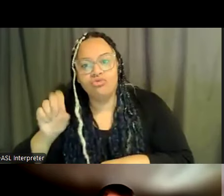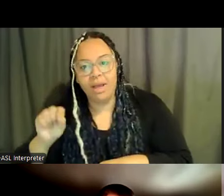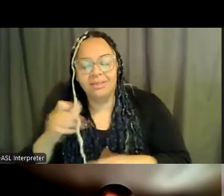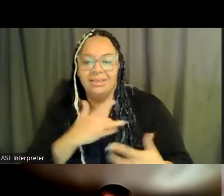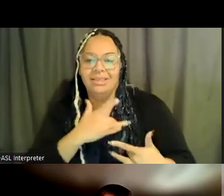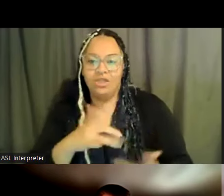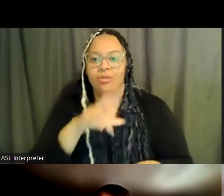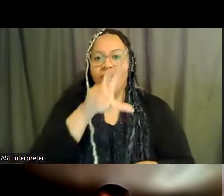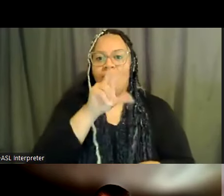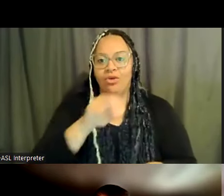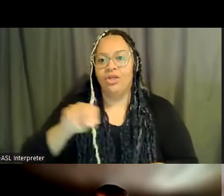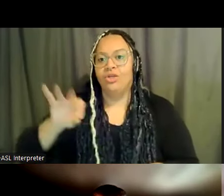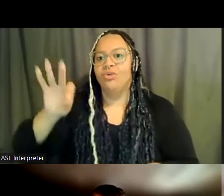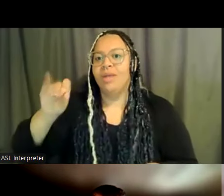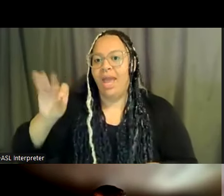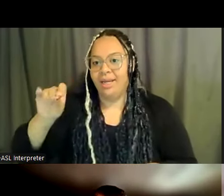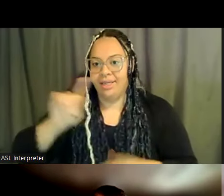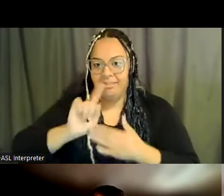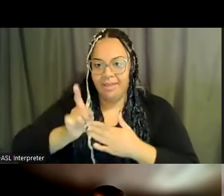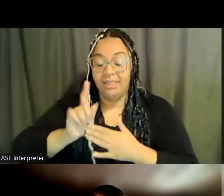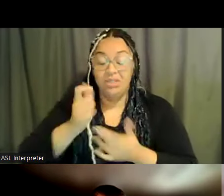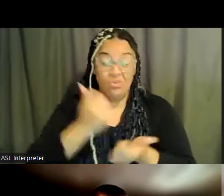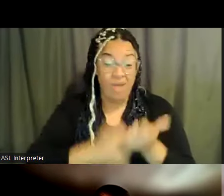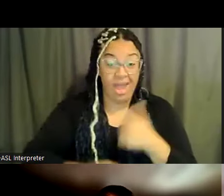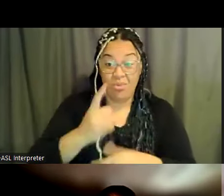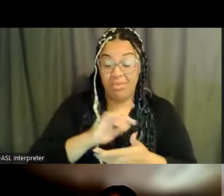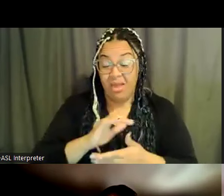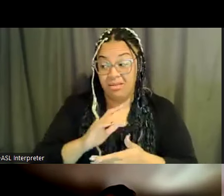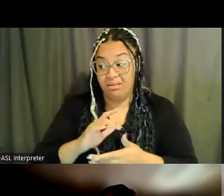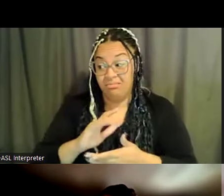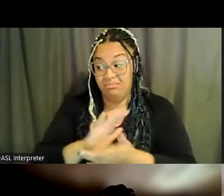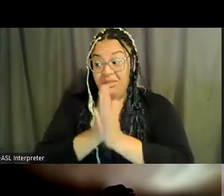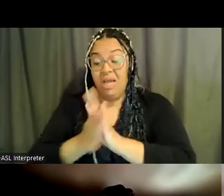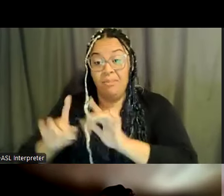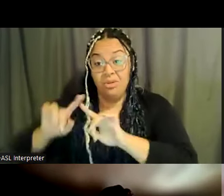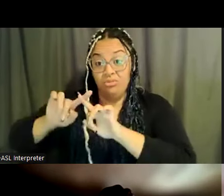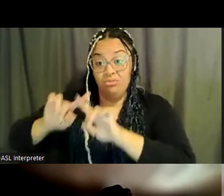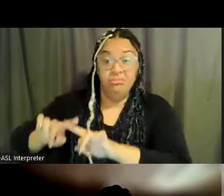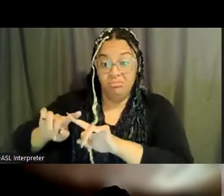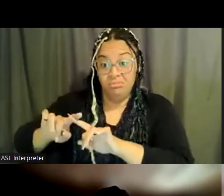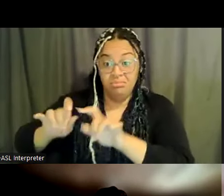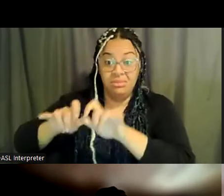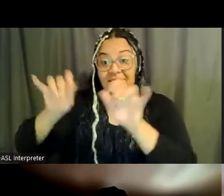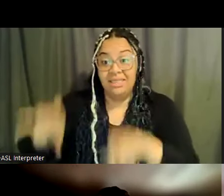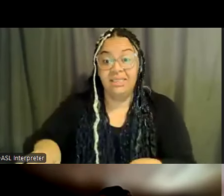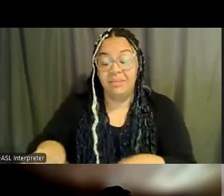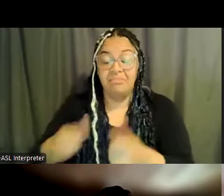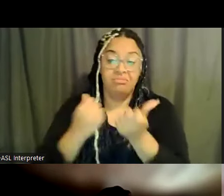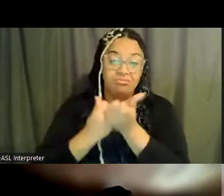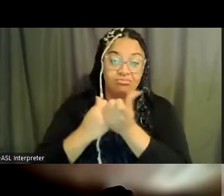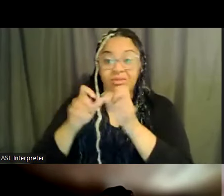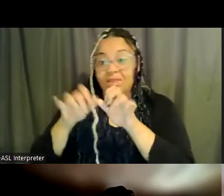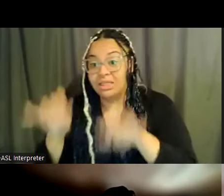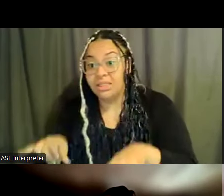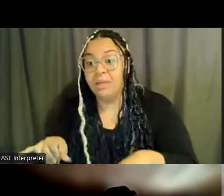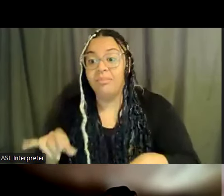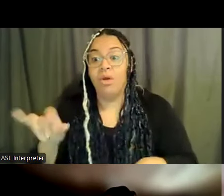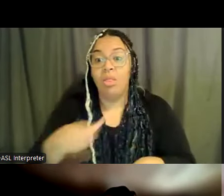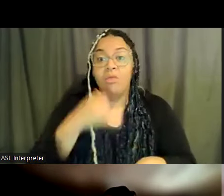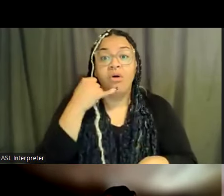anybody who's been a support system, that person that is on the phone or in the room holding